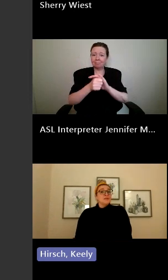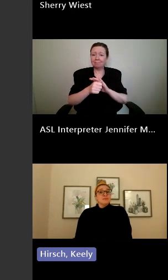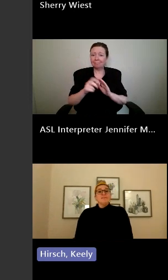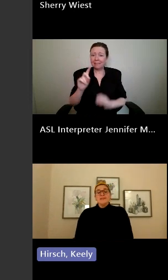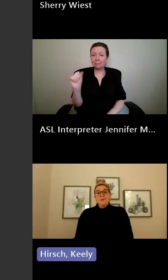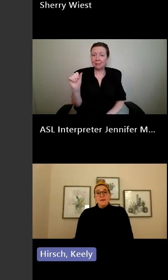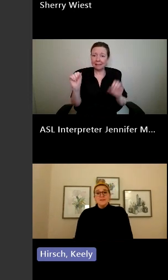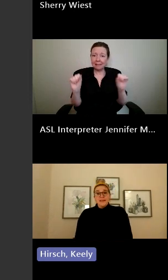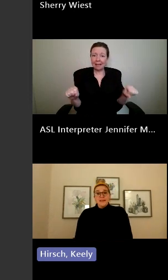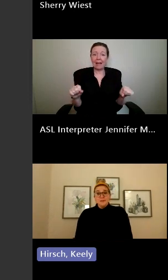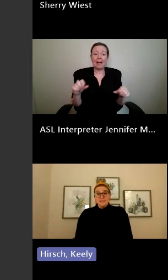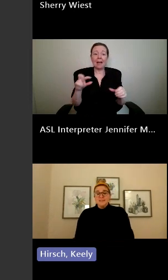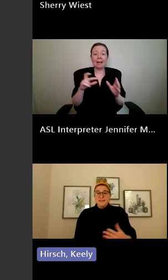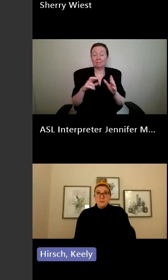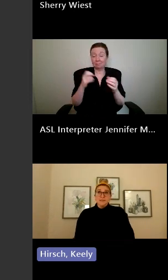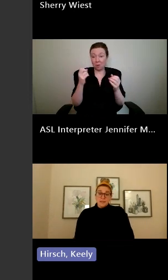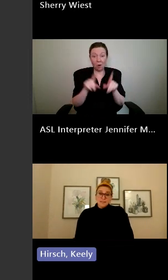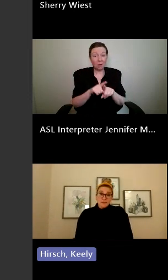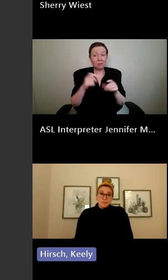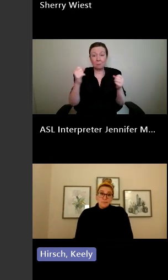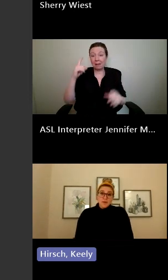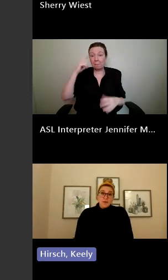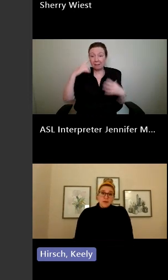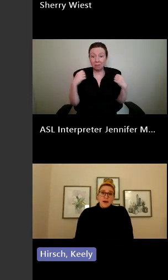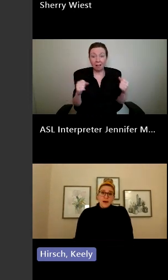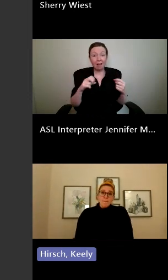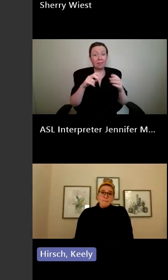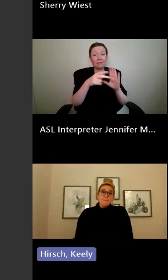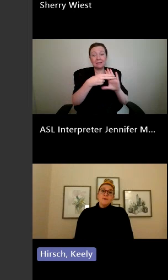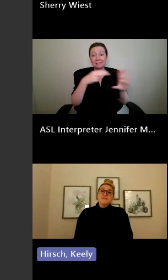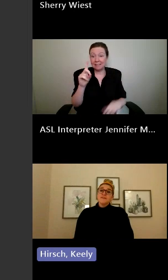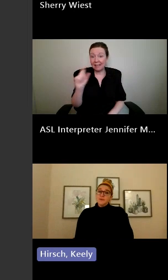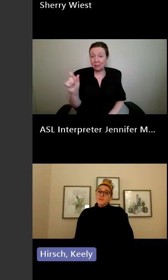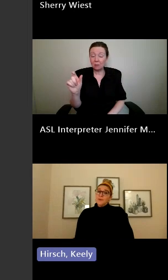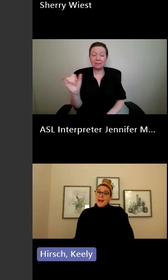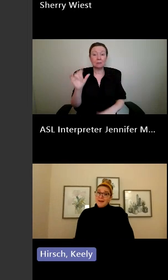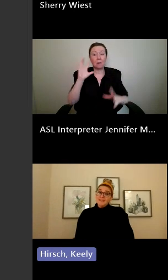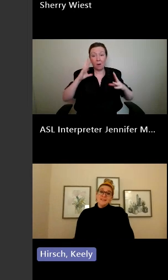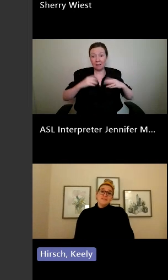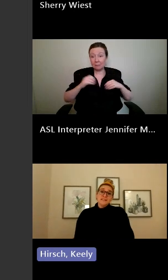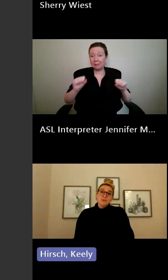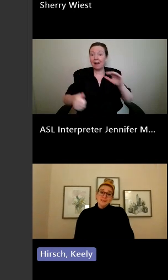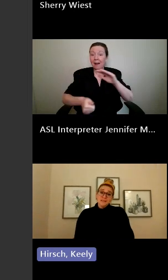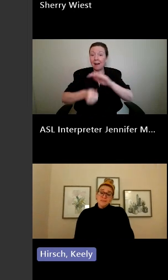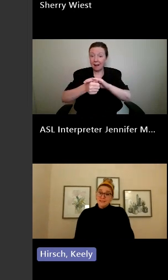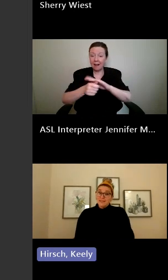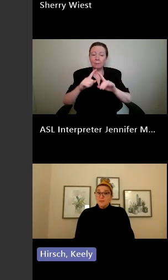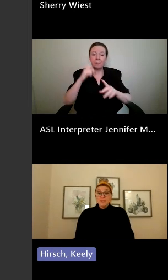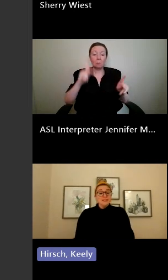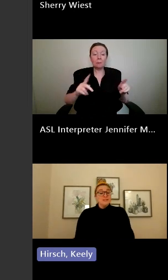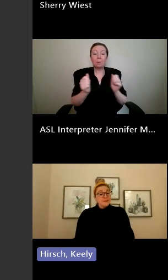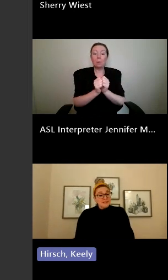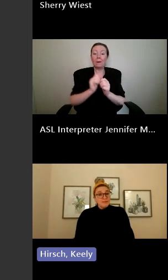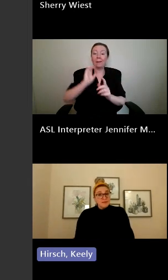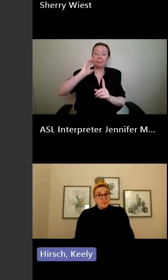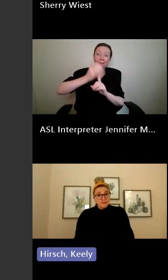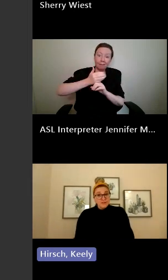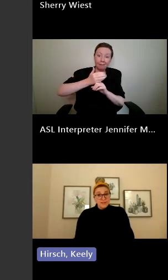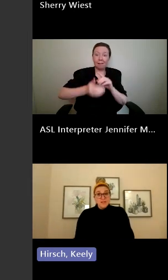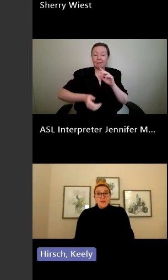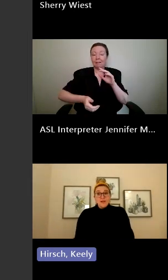include a number of mental health diagnoses as well as autism. But for those who have this invisible disability, which can certainly